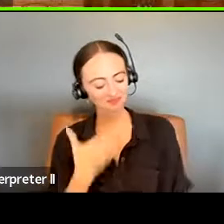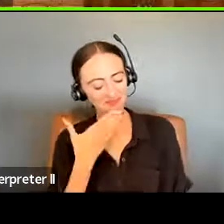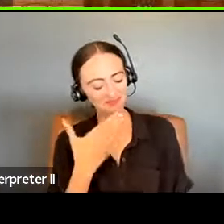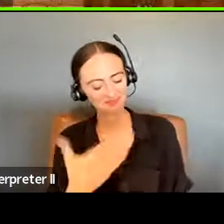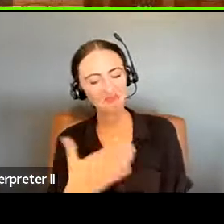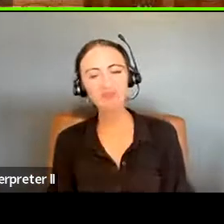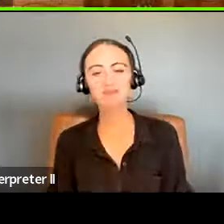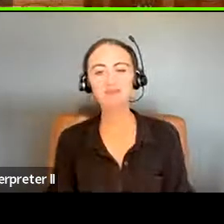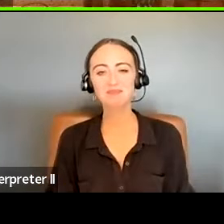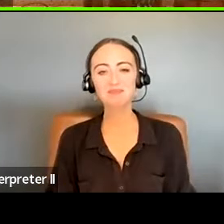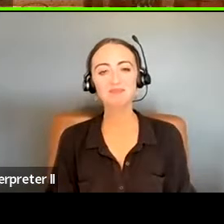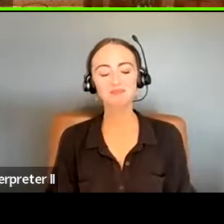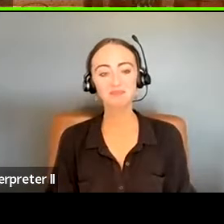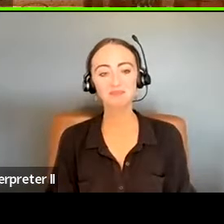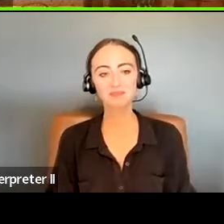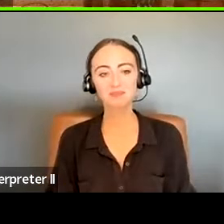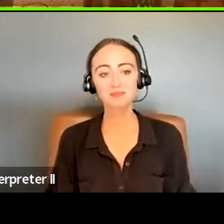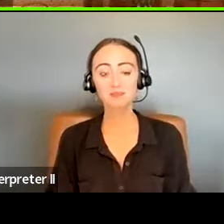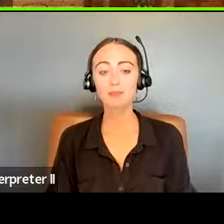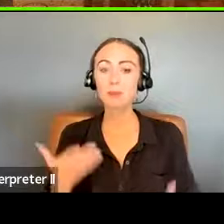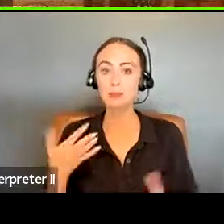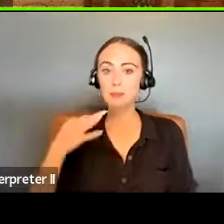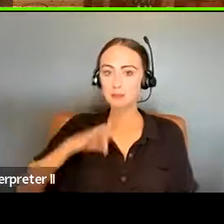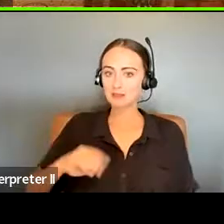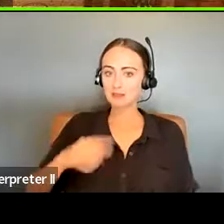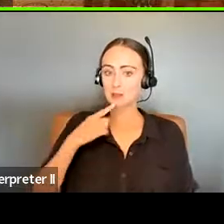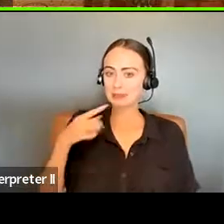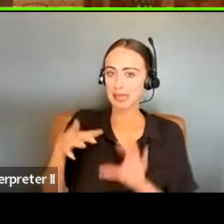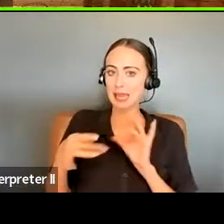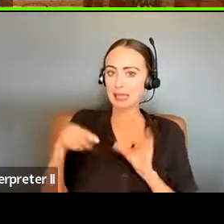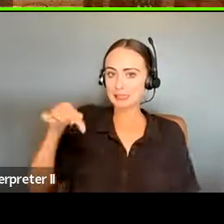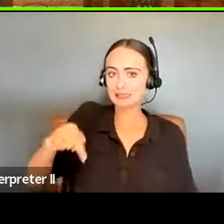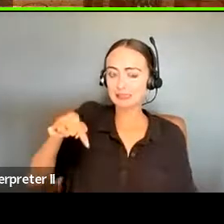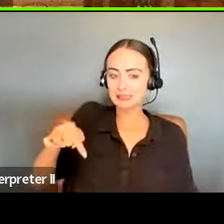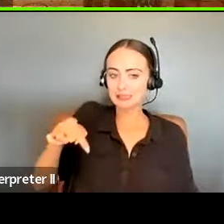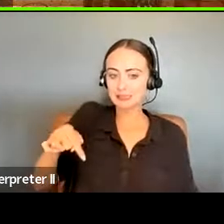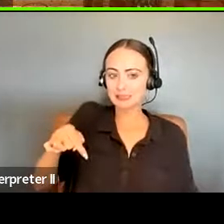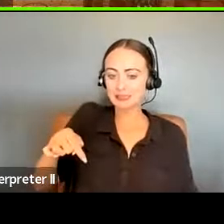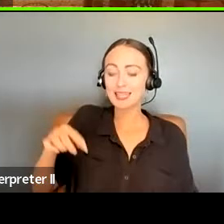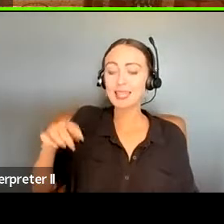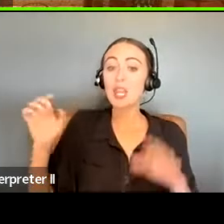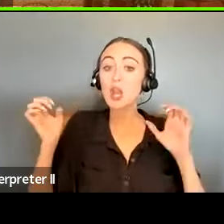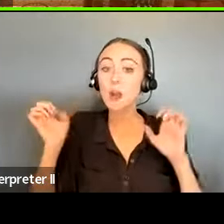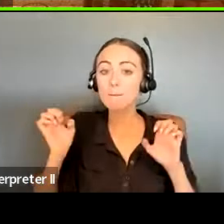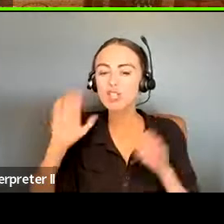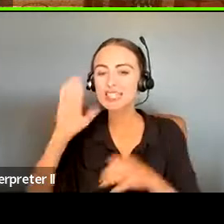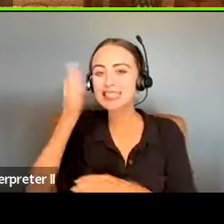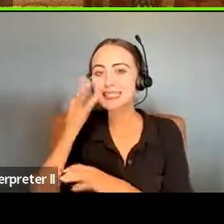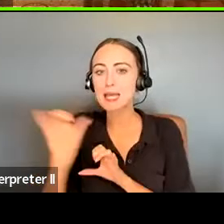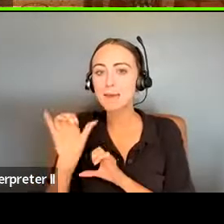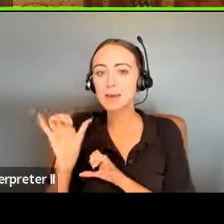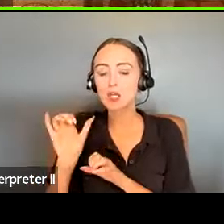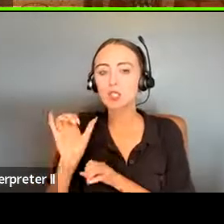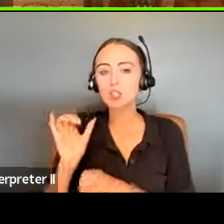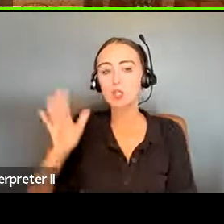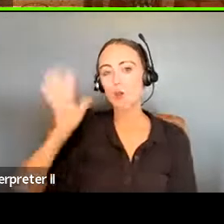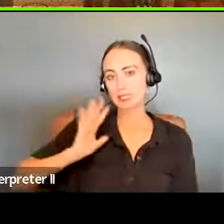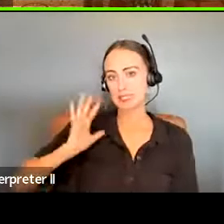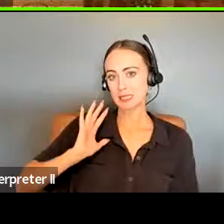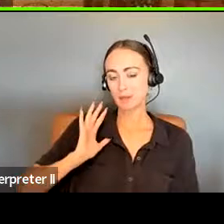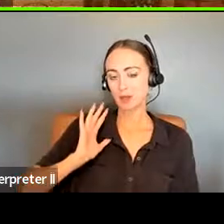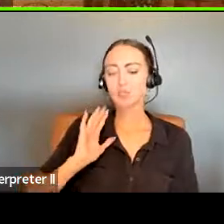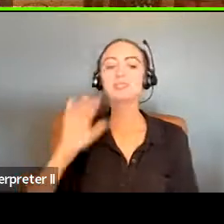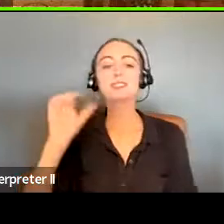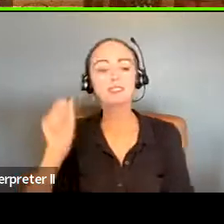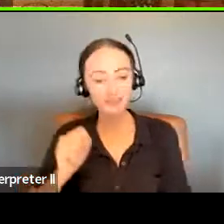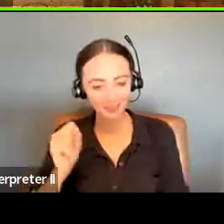Councilmember Nadeau. It would be useful to say on the record that this is an emergency similar to a previous emergency. That's on right. same The topic.